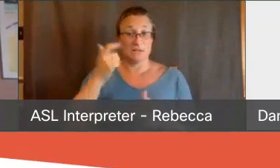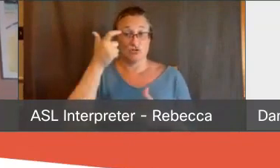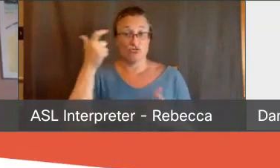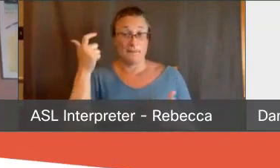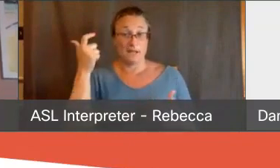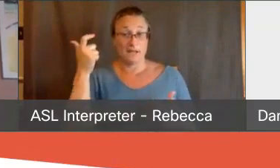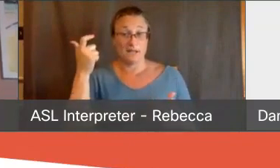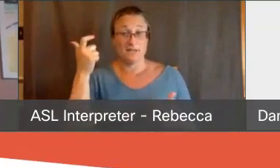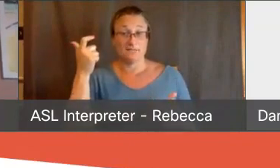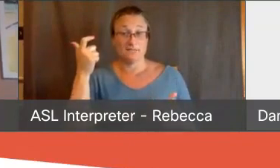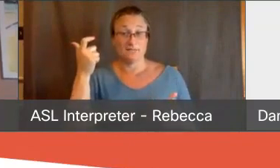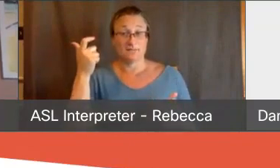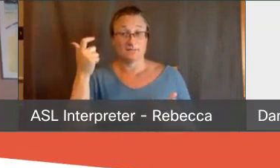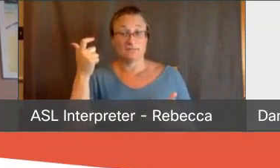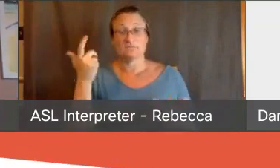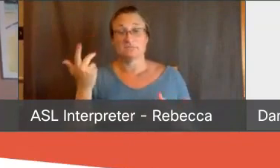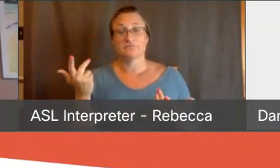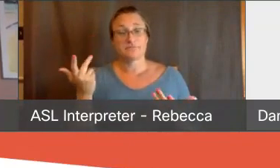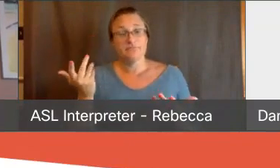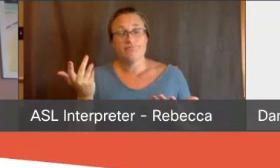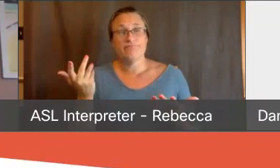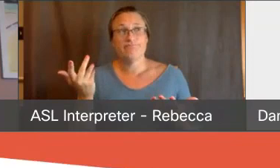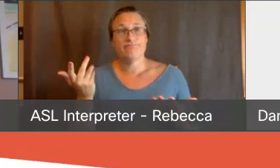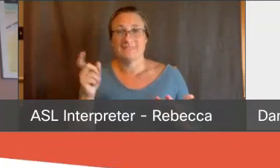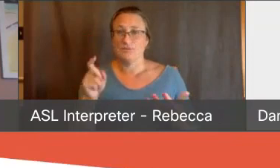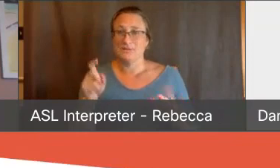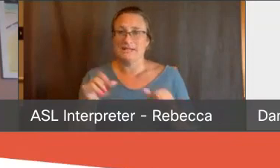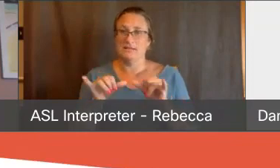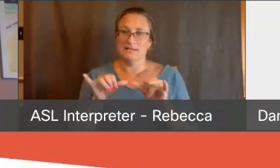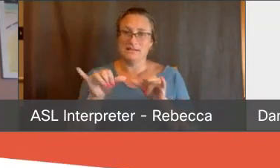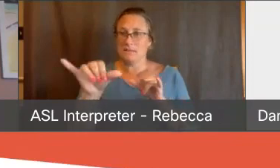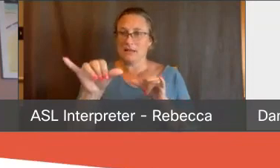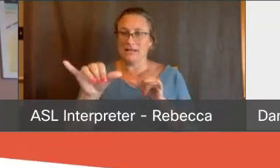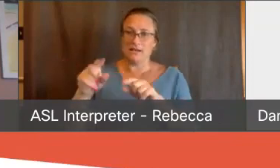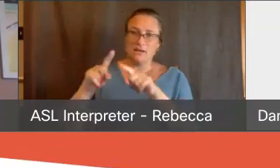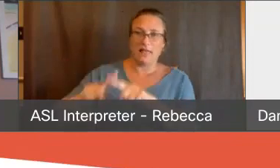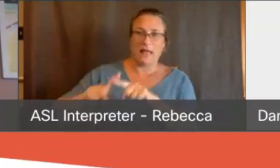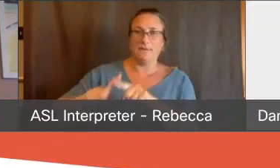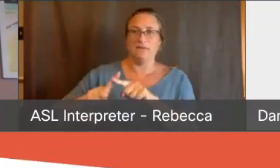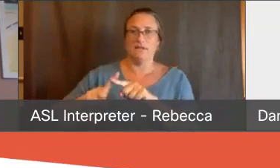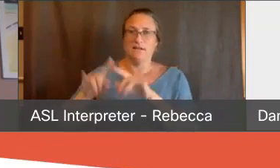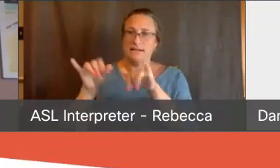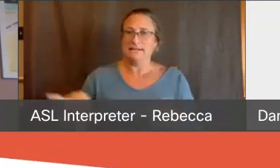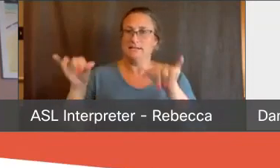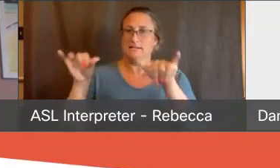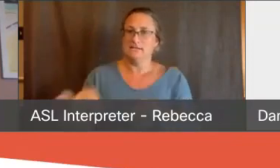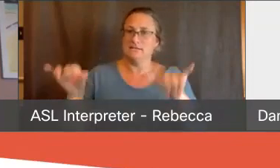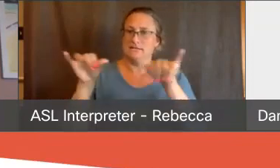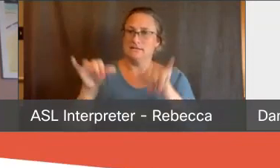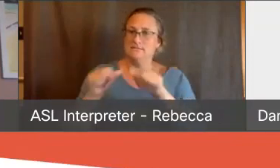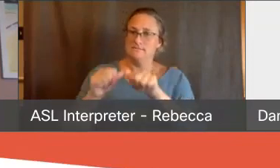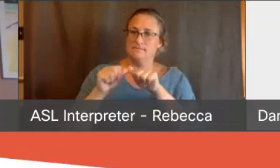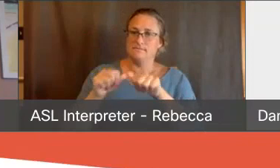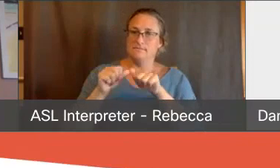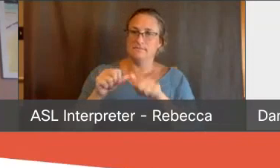teens, we need stability, reliability, consistency. So